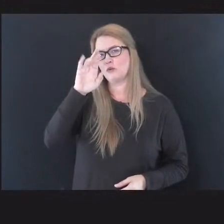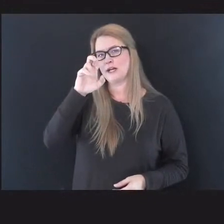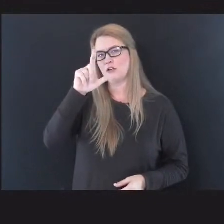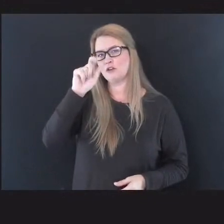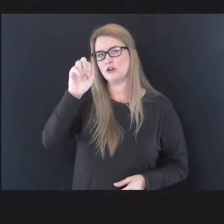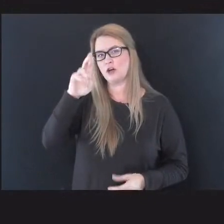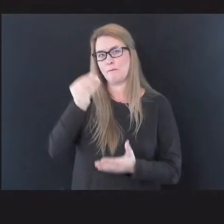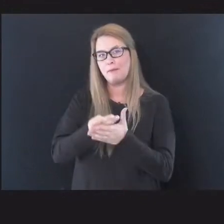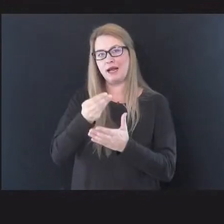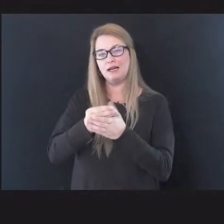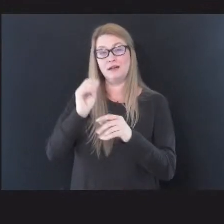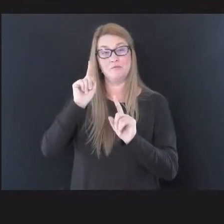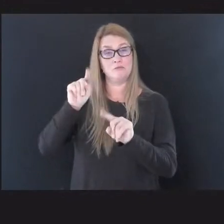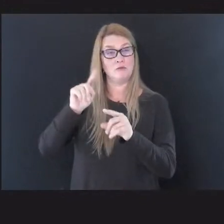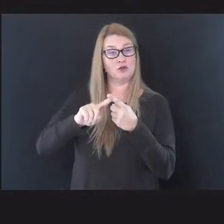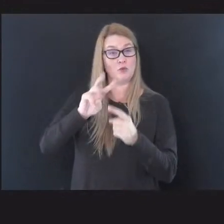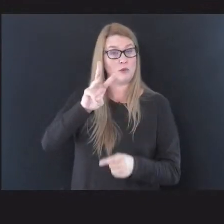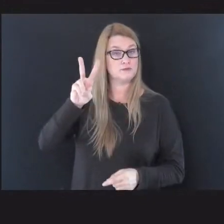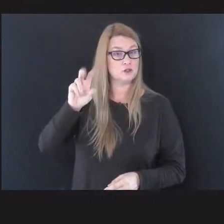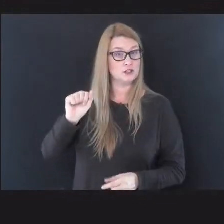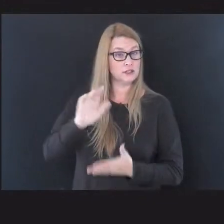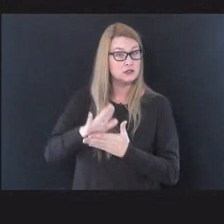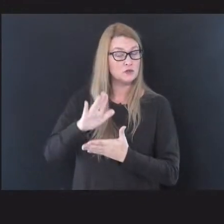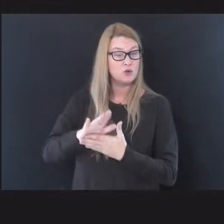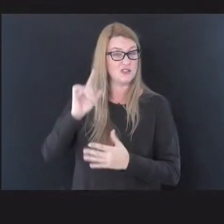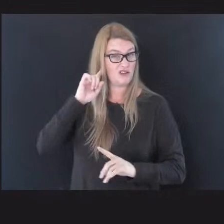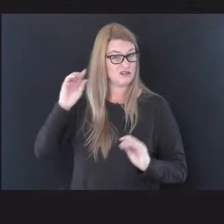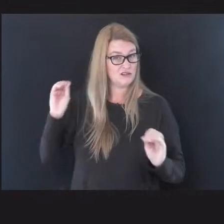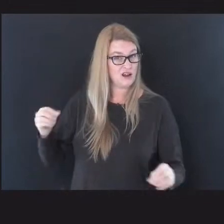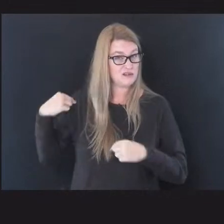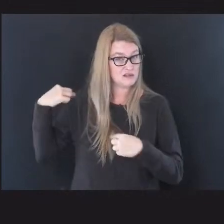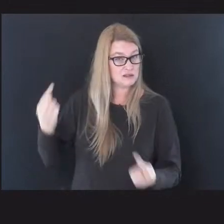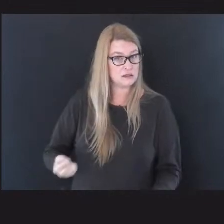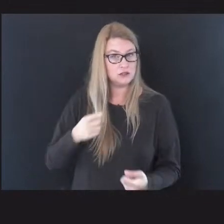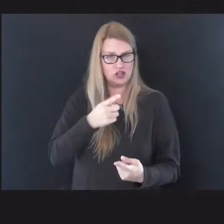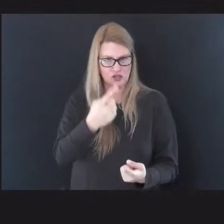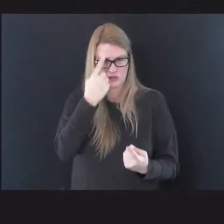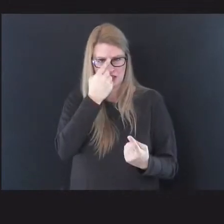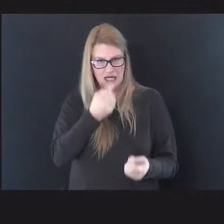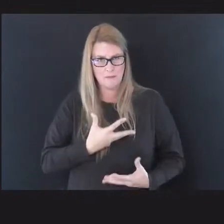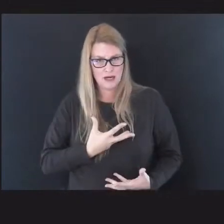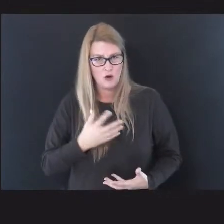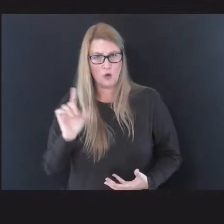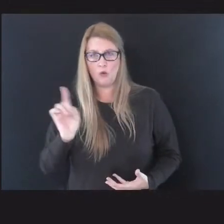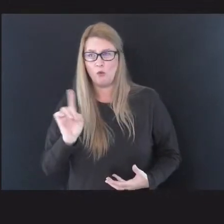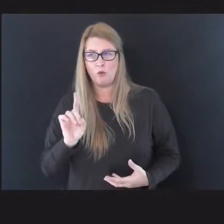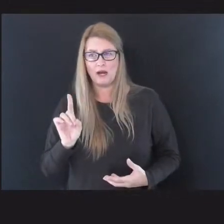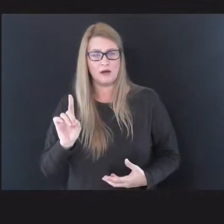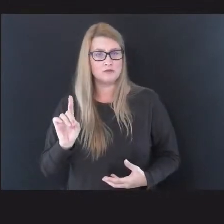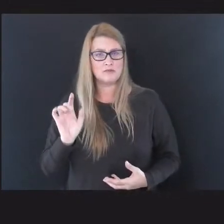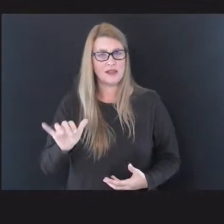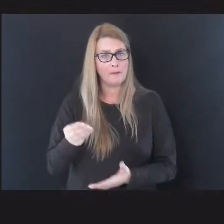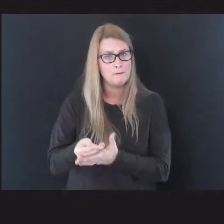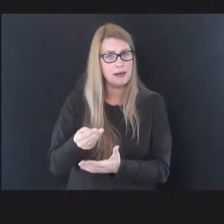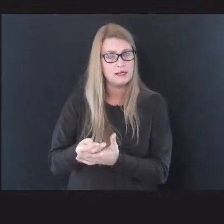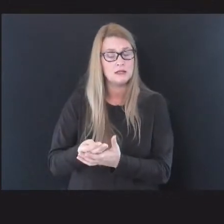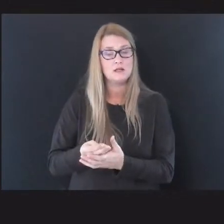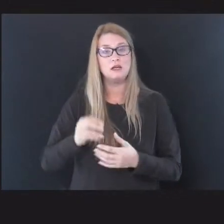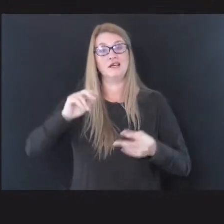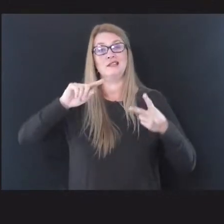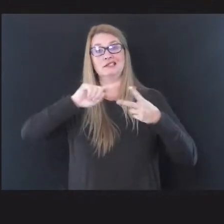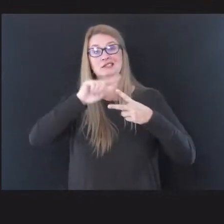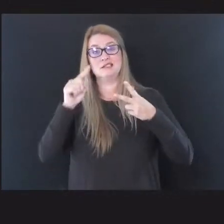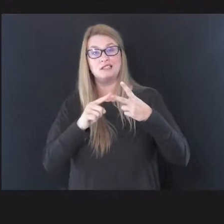schools, and we haven't heard much since then. Governor, can you tell these people when those funds will be released? On a similar vein, a lot of fairs